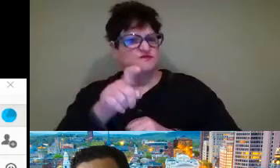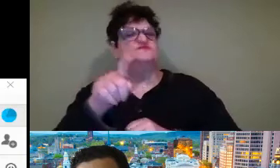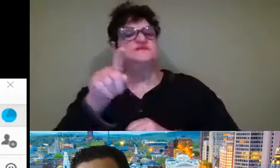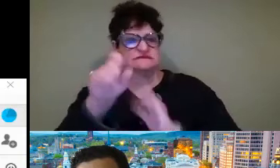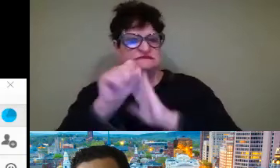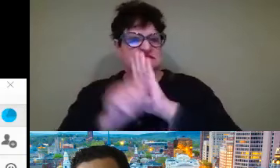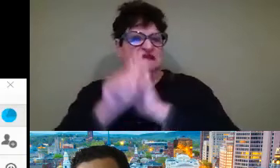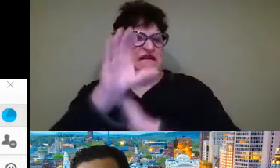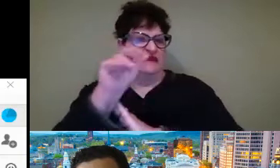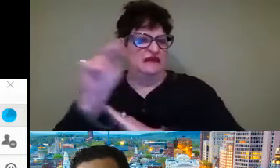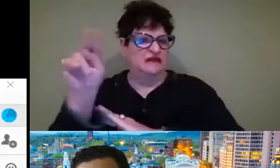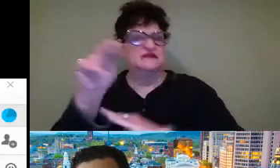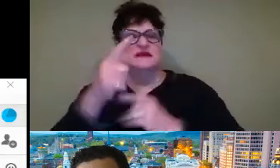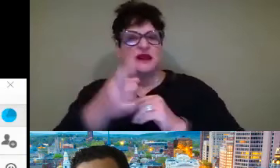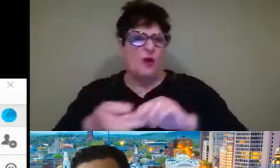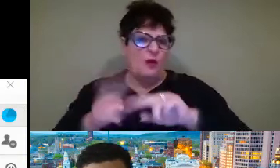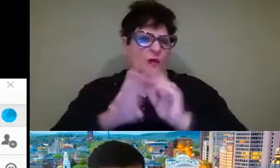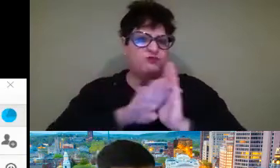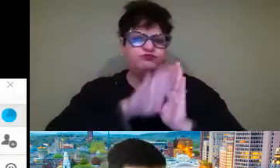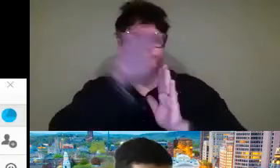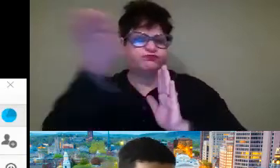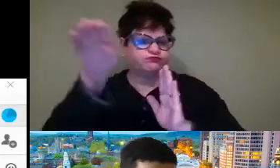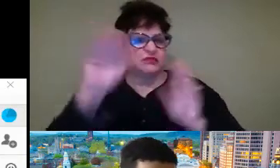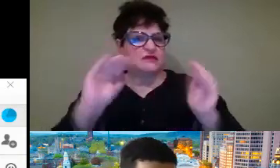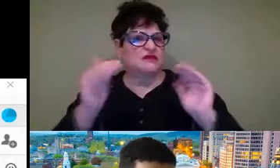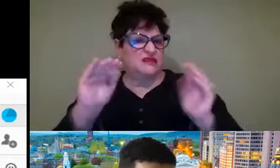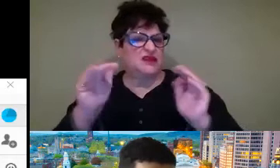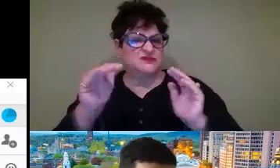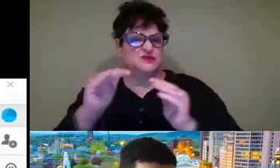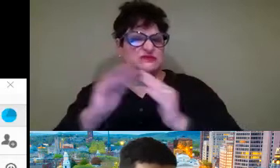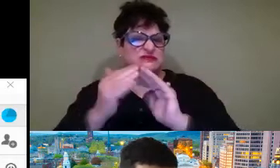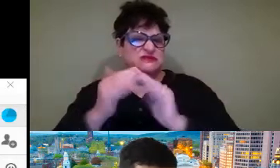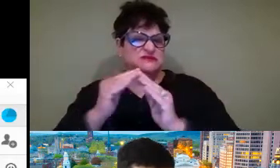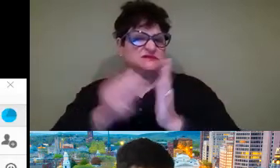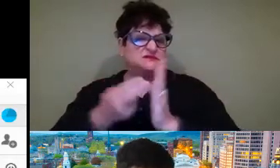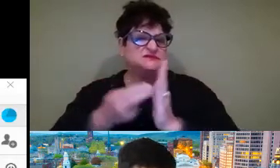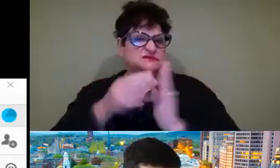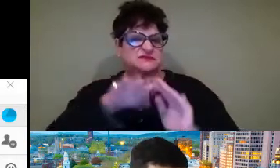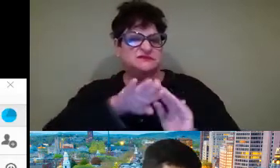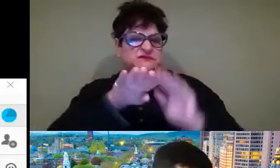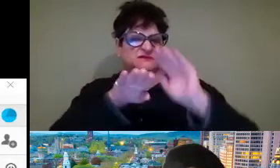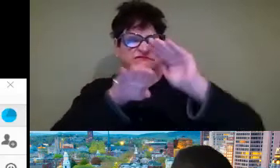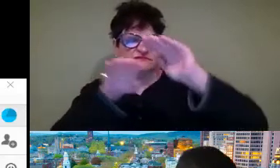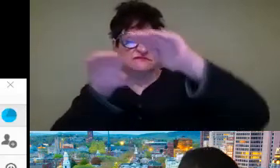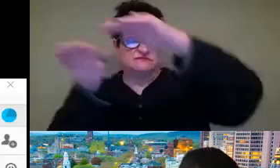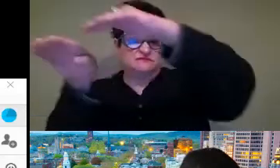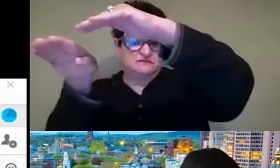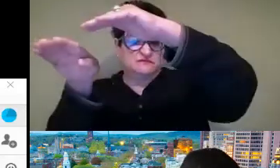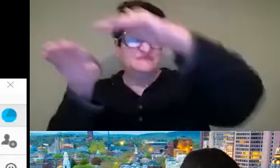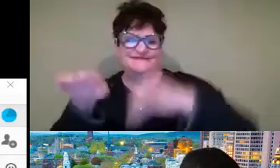of new cases than the city has. But nevertheless, we've experienced recently an uptick in